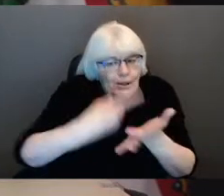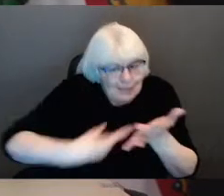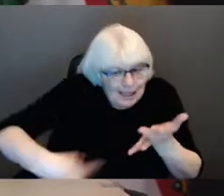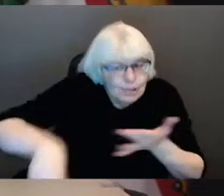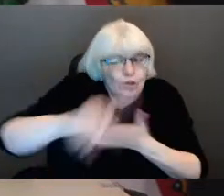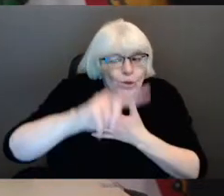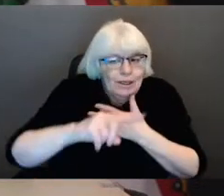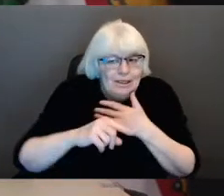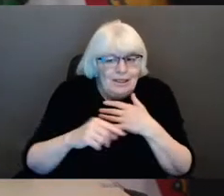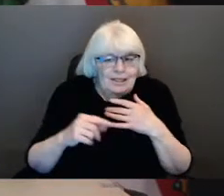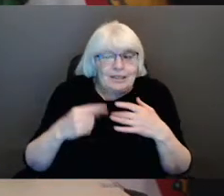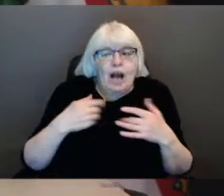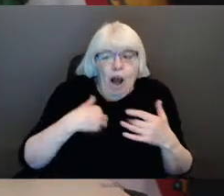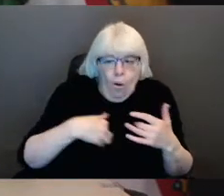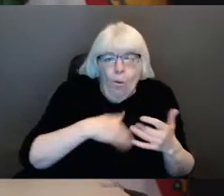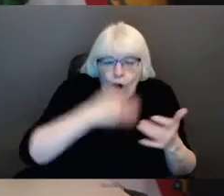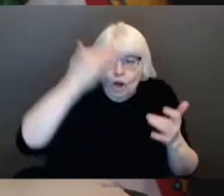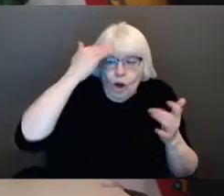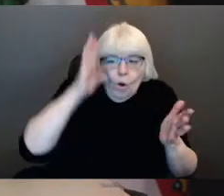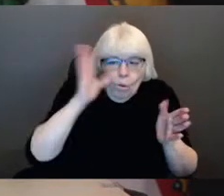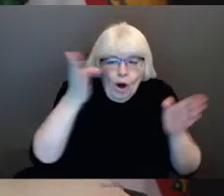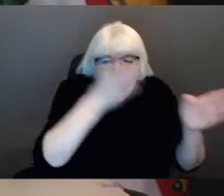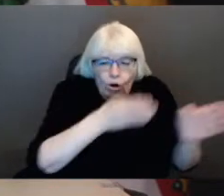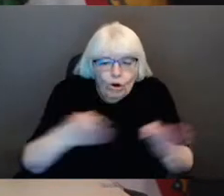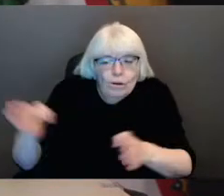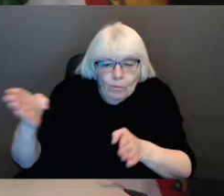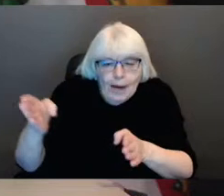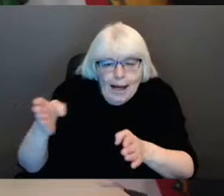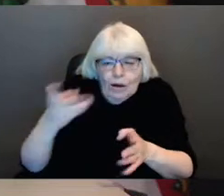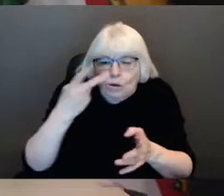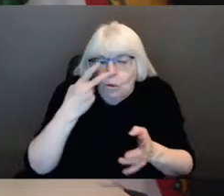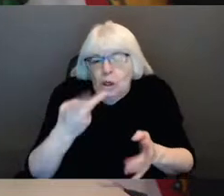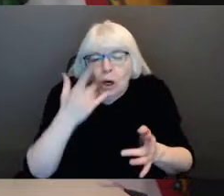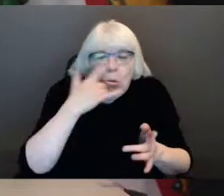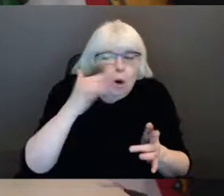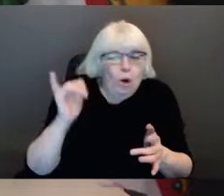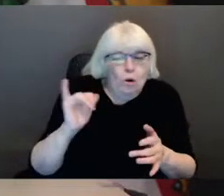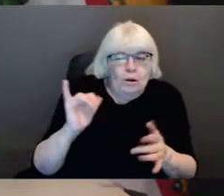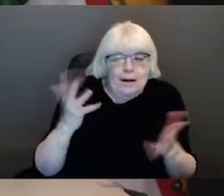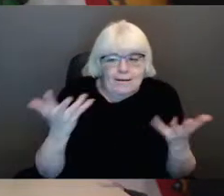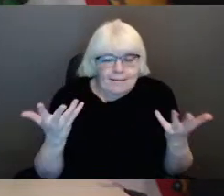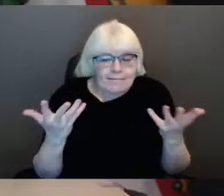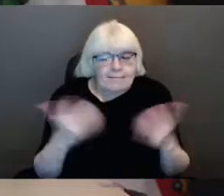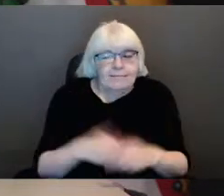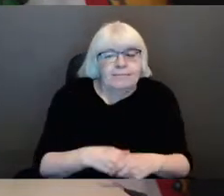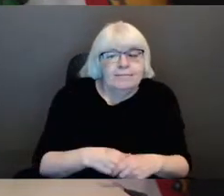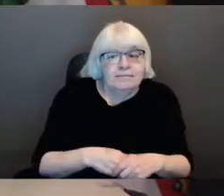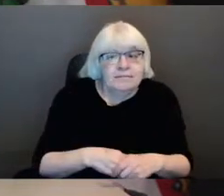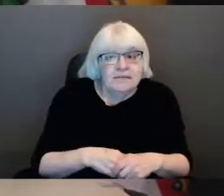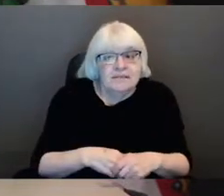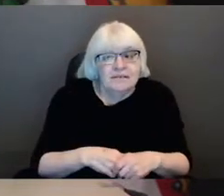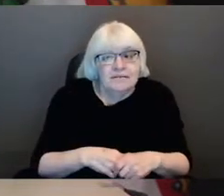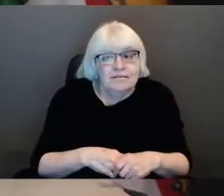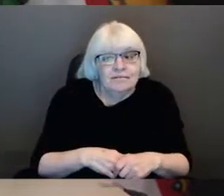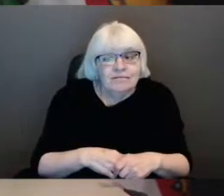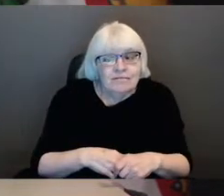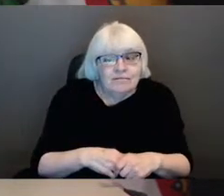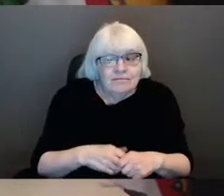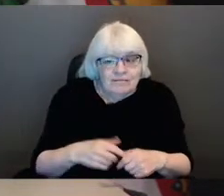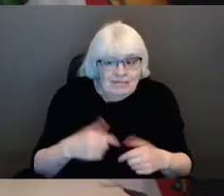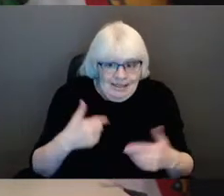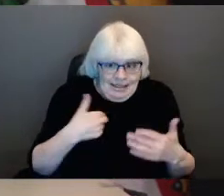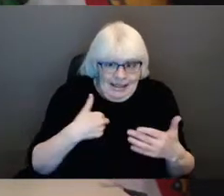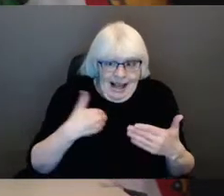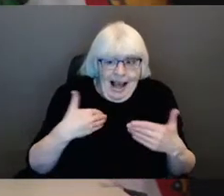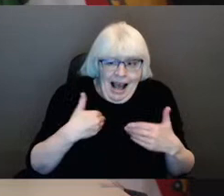going. And it's as much as there's science to this, it's an unrefined science sometimes, but